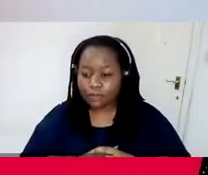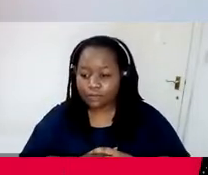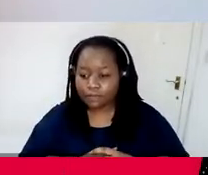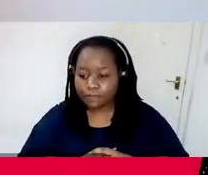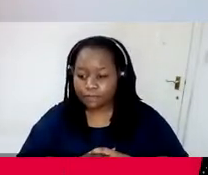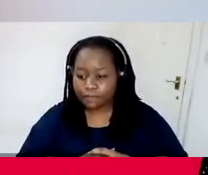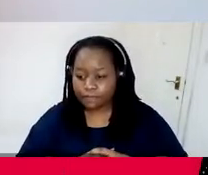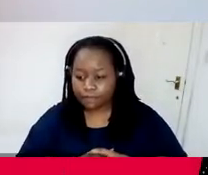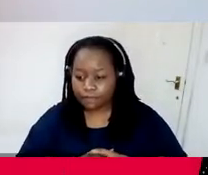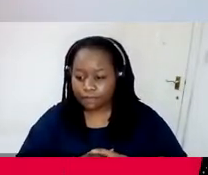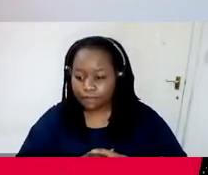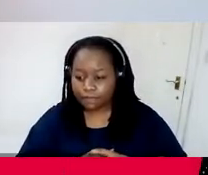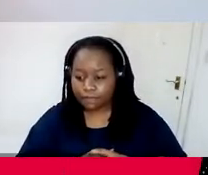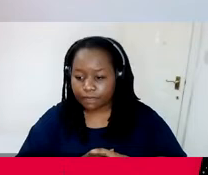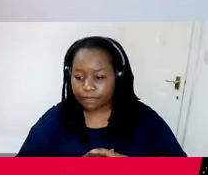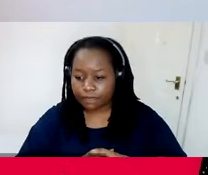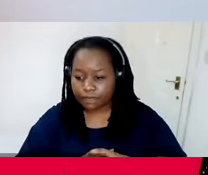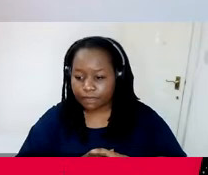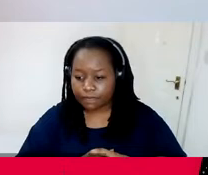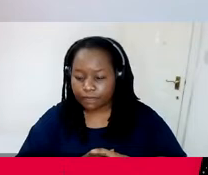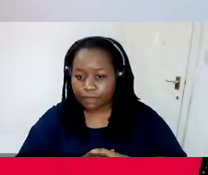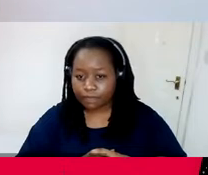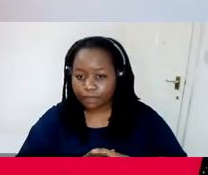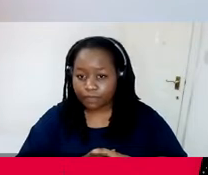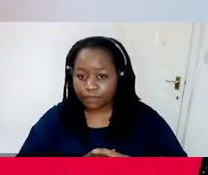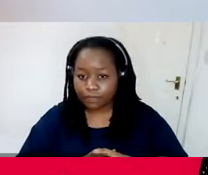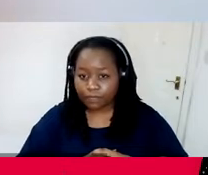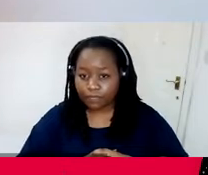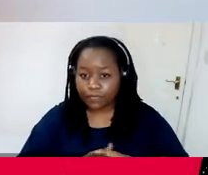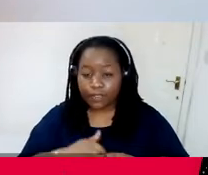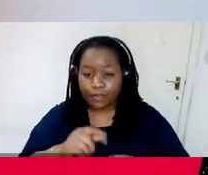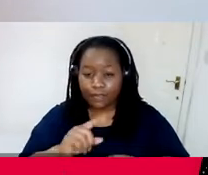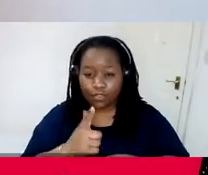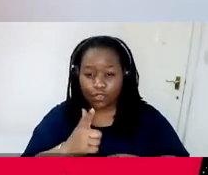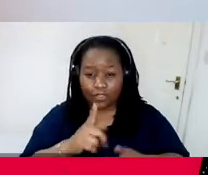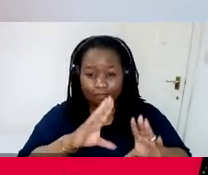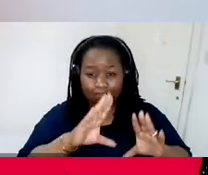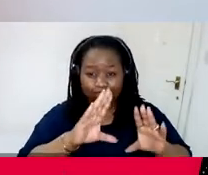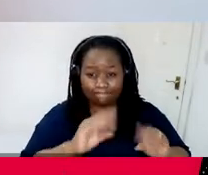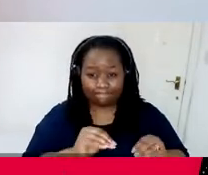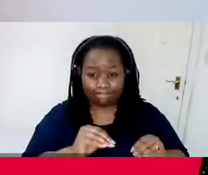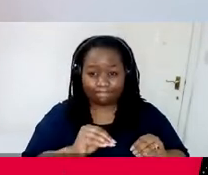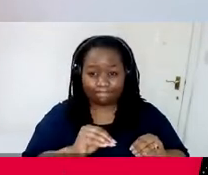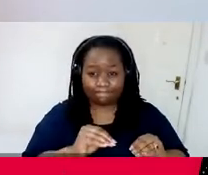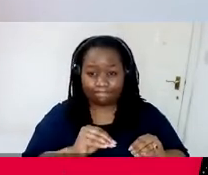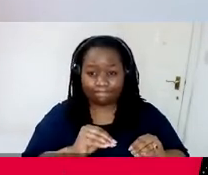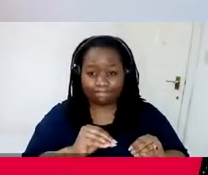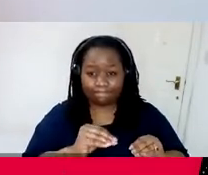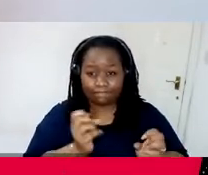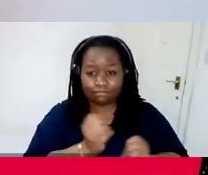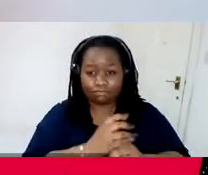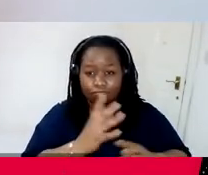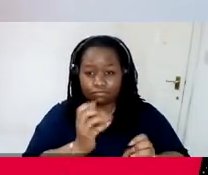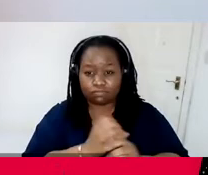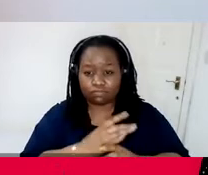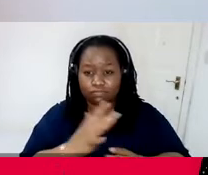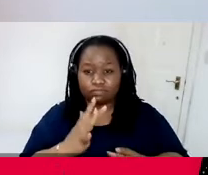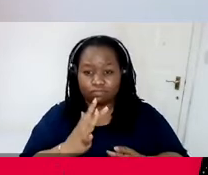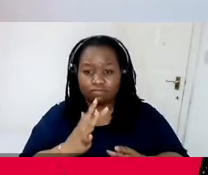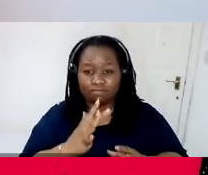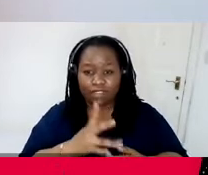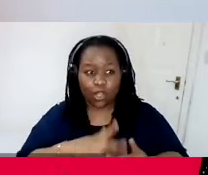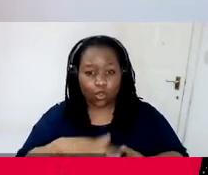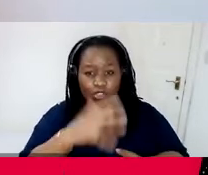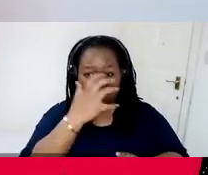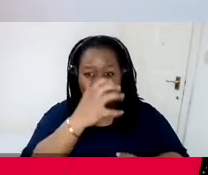to call for a ceasefire in Ma'rib and across the country, because civilians can't wait anymore,